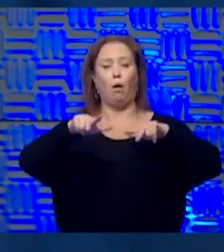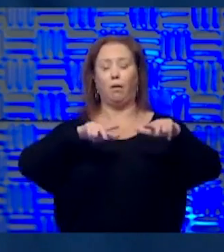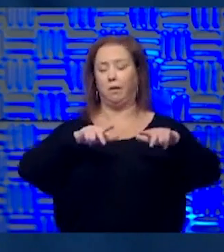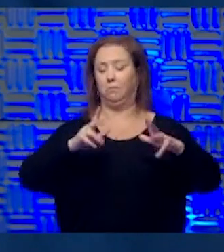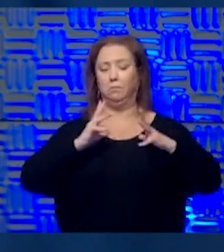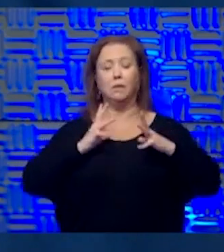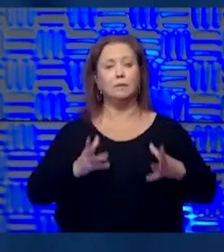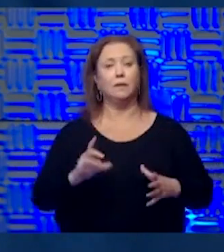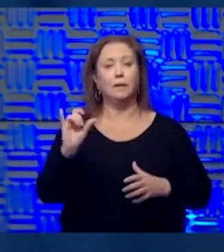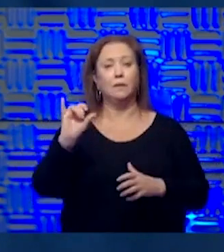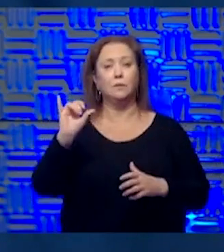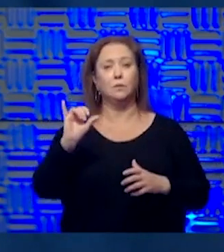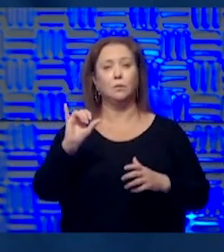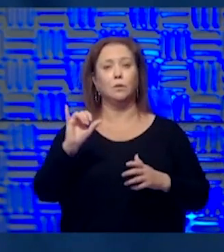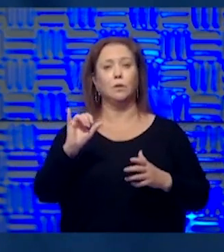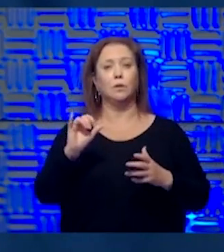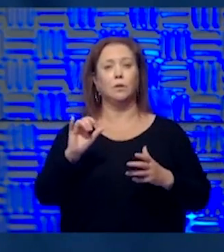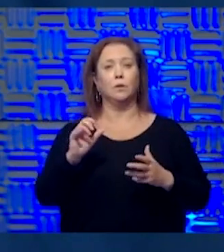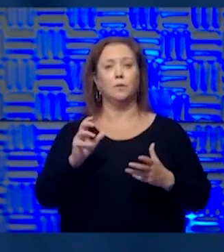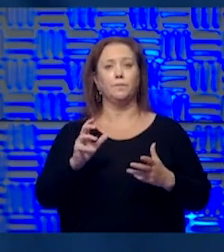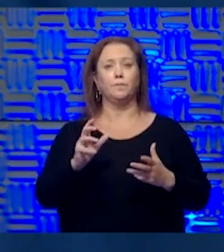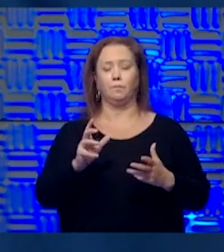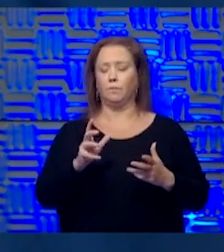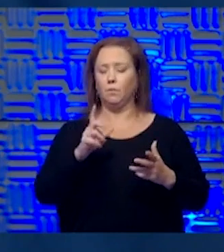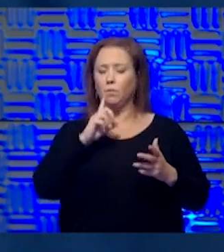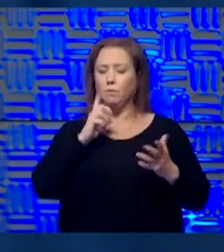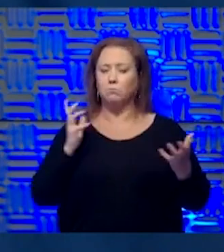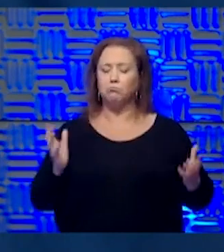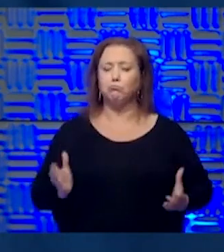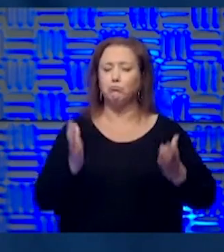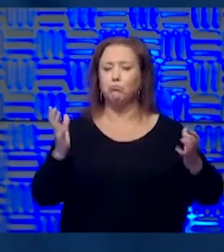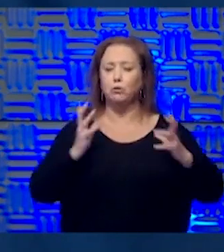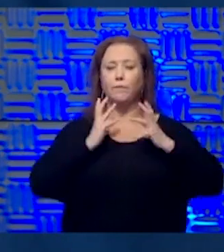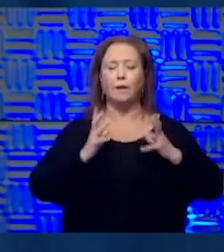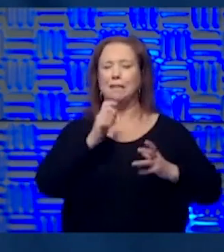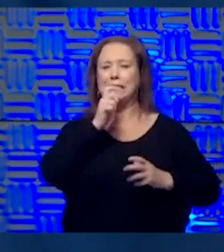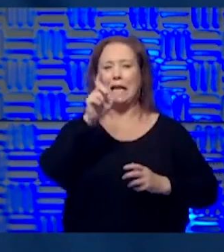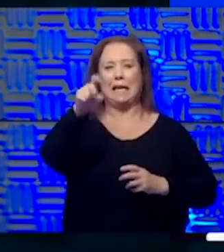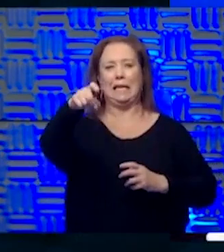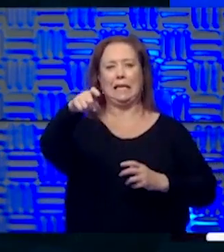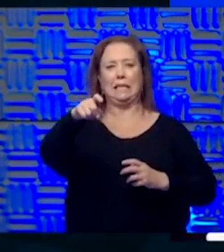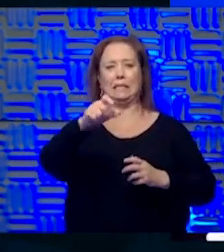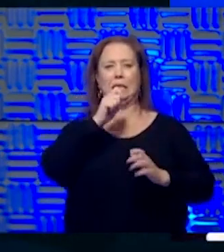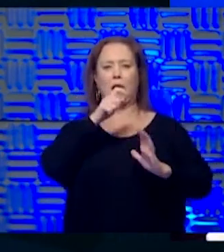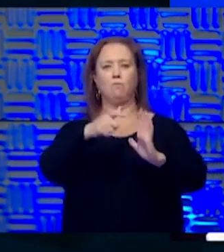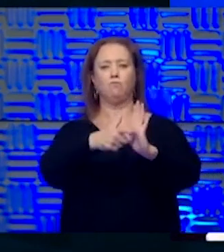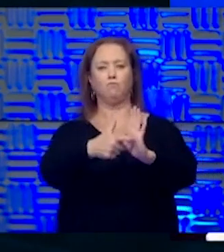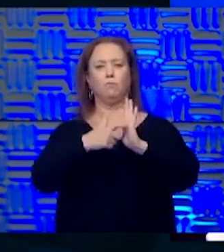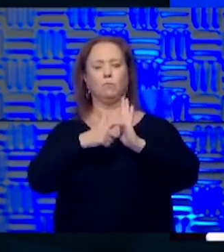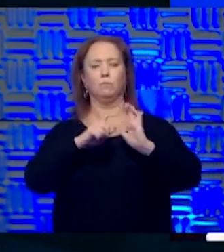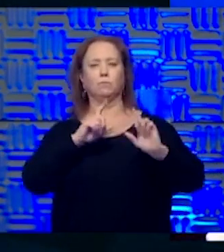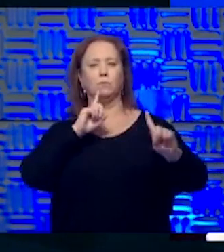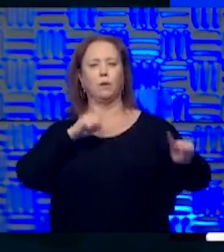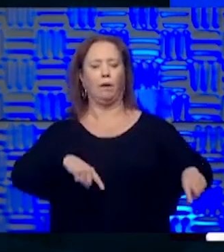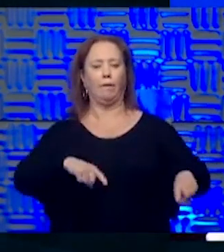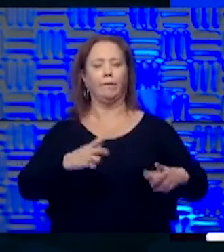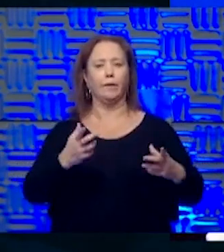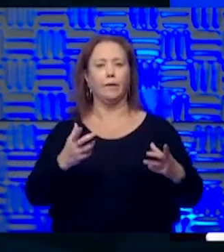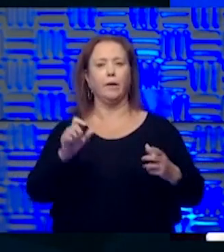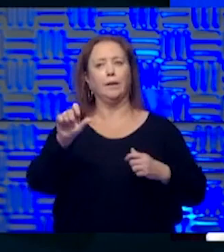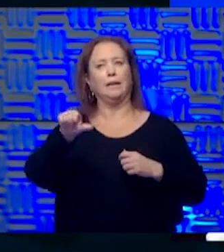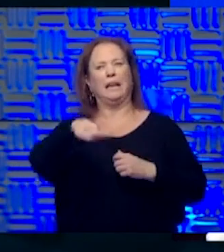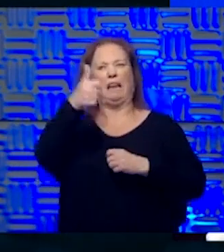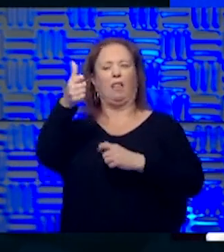okay. So we wouldn't discourage it, but it's certainly not needed or mandatory in the same sense that